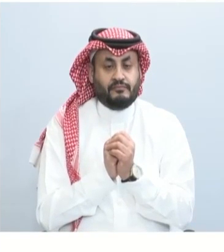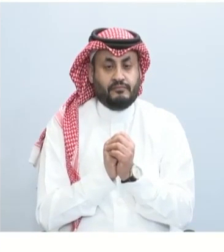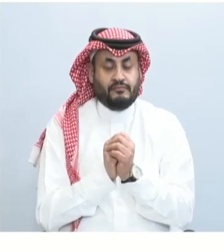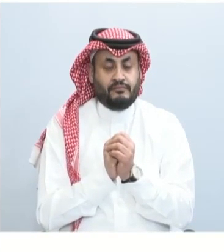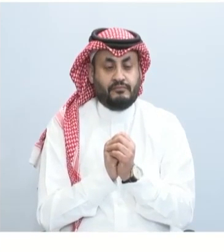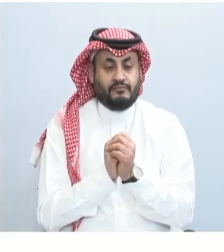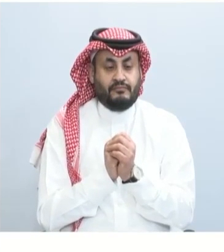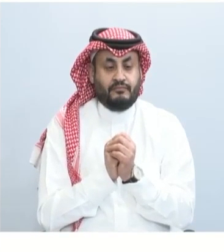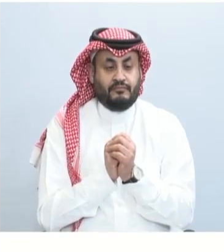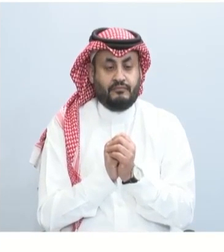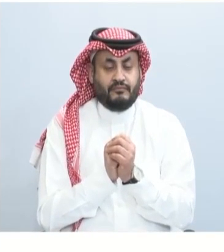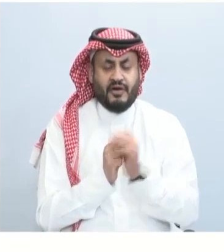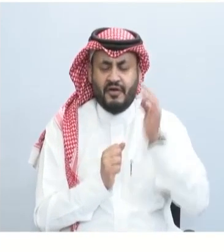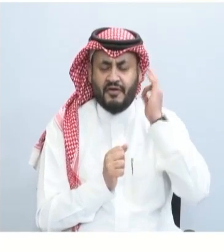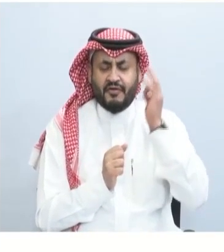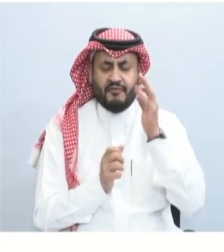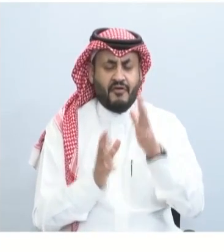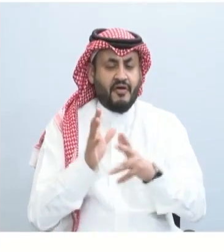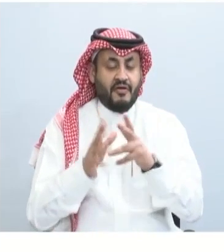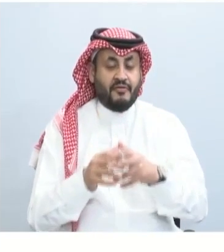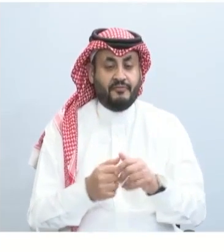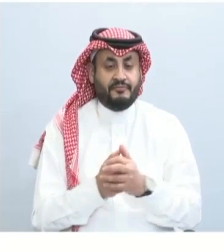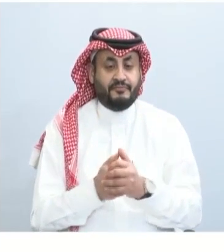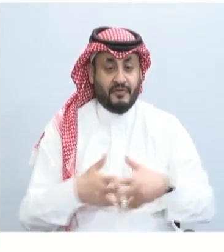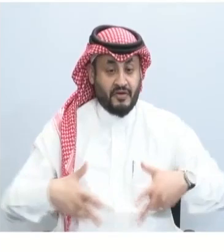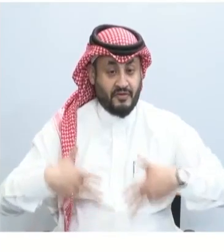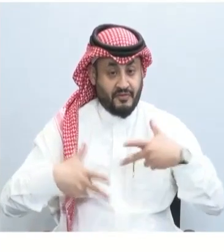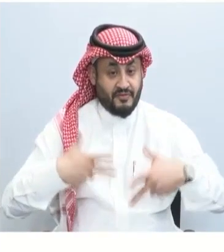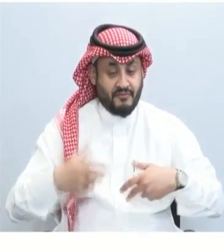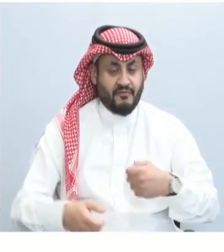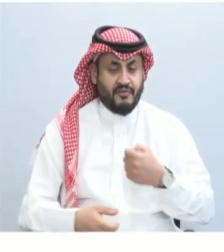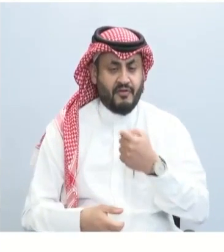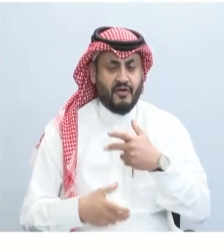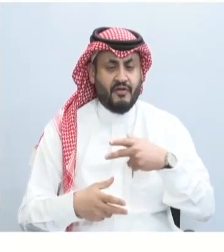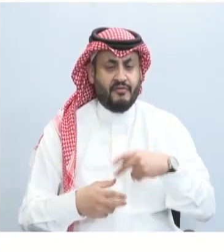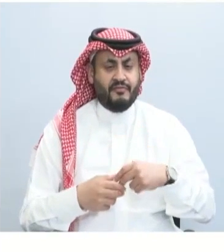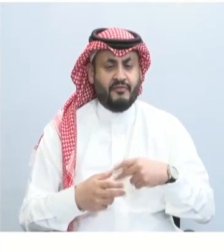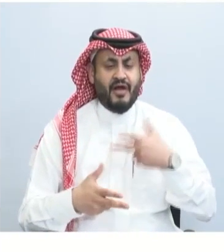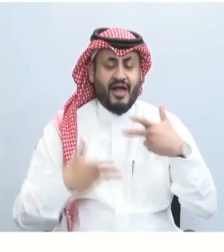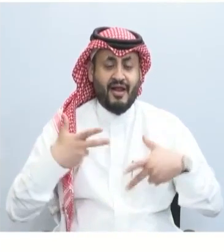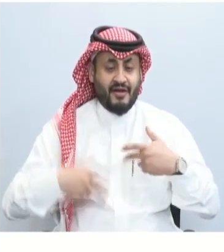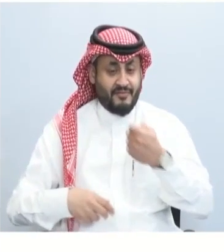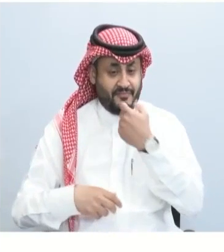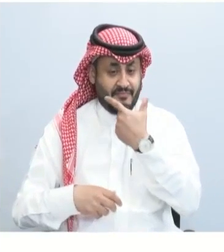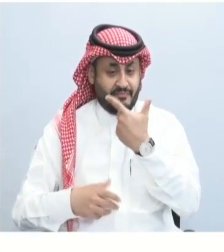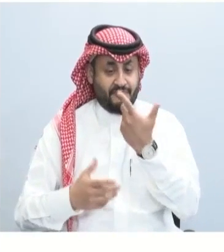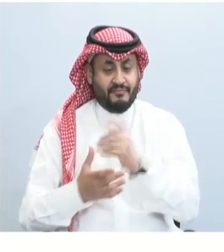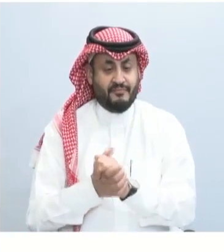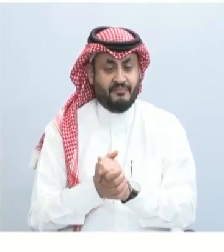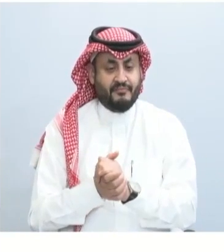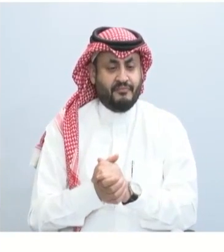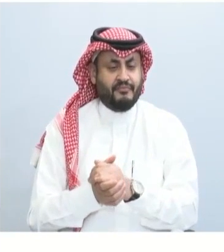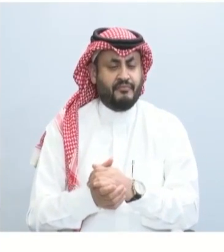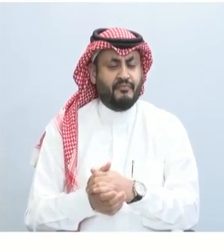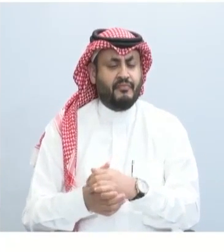sentence? When you hear something that make you laugh, that make you smile, what